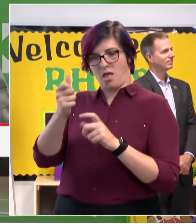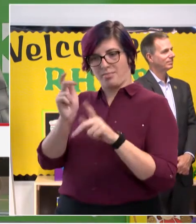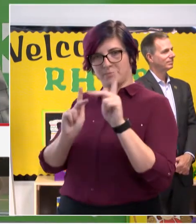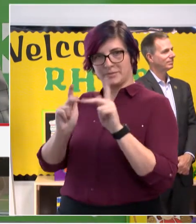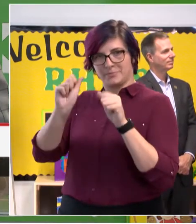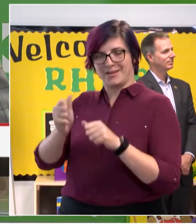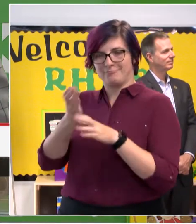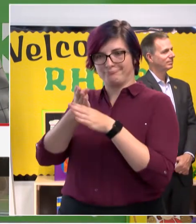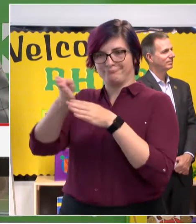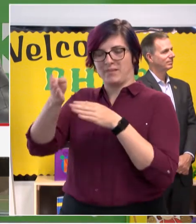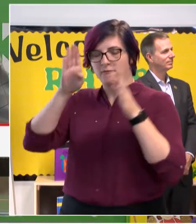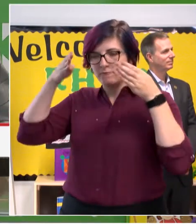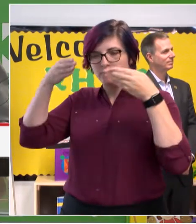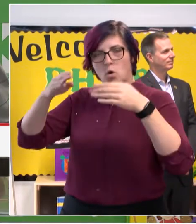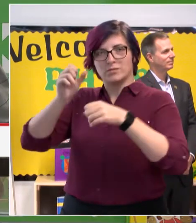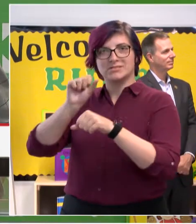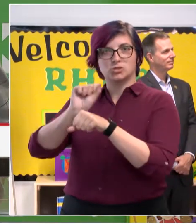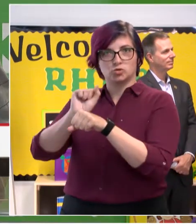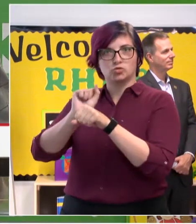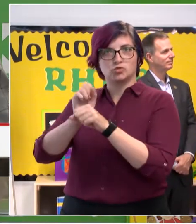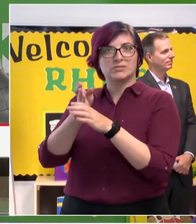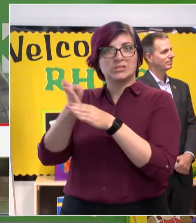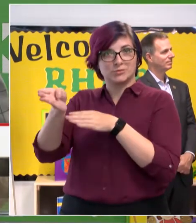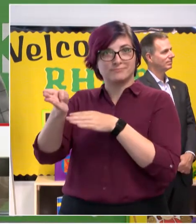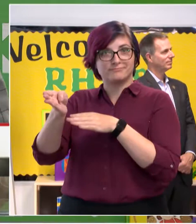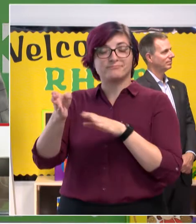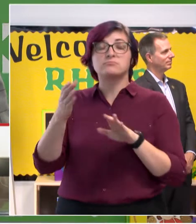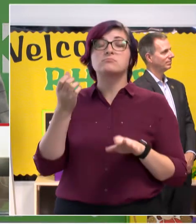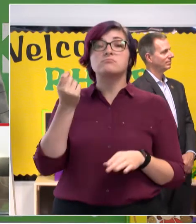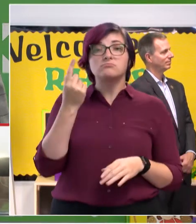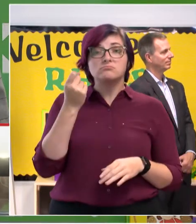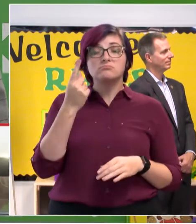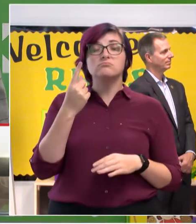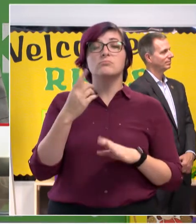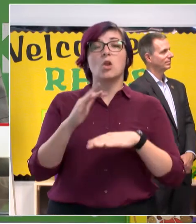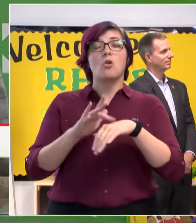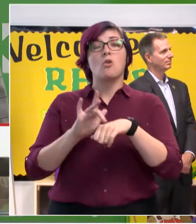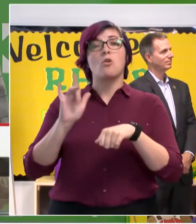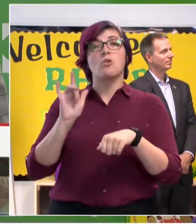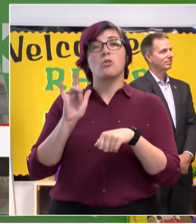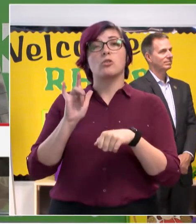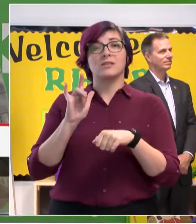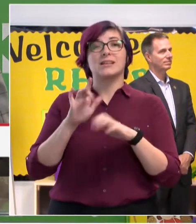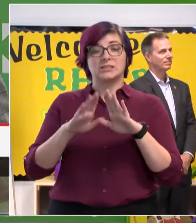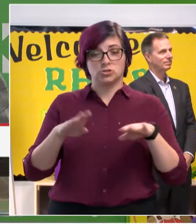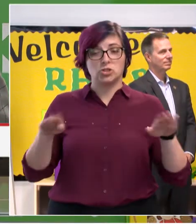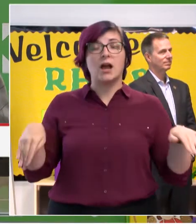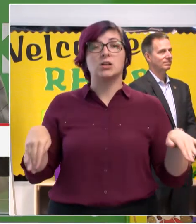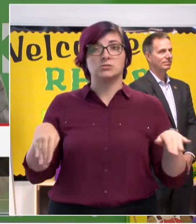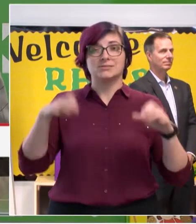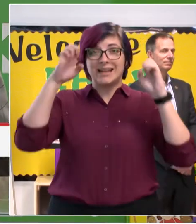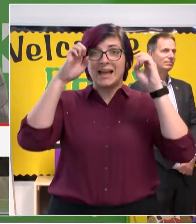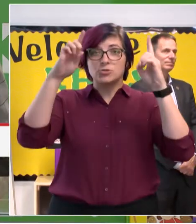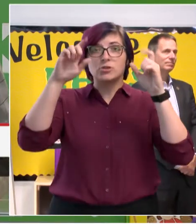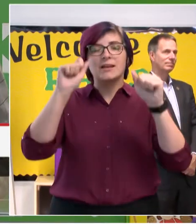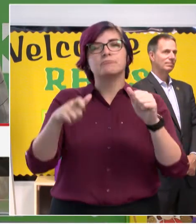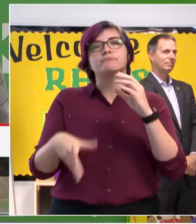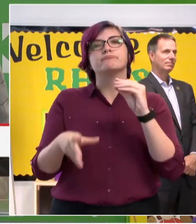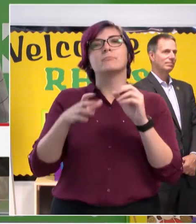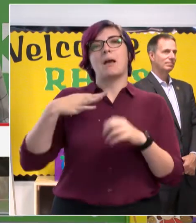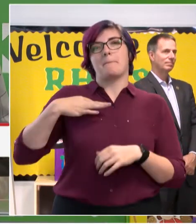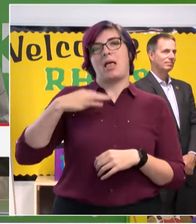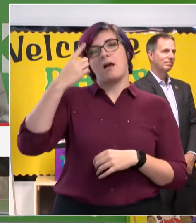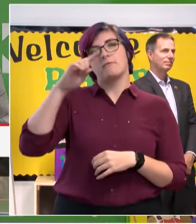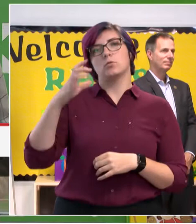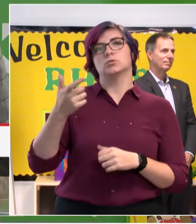Washington, D.C. In fact, early childhood educators can apply for supplemental payments through the